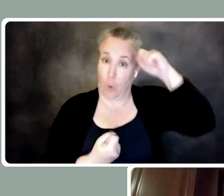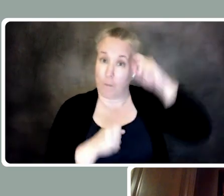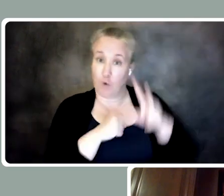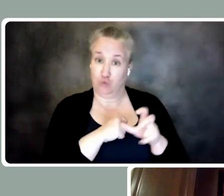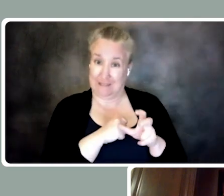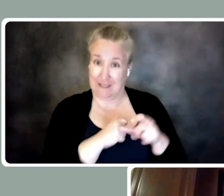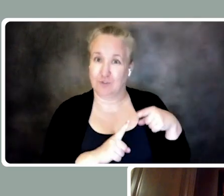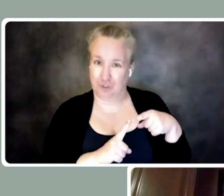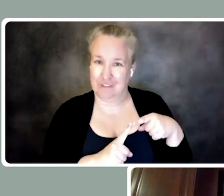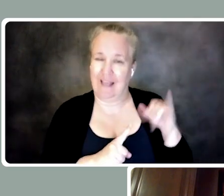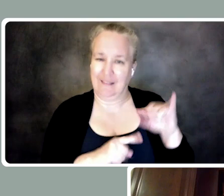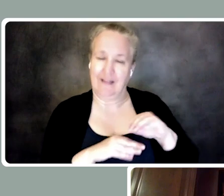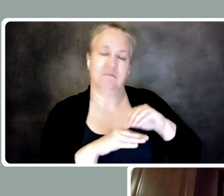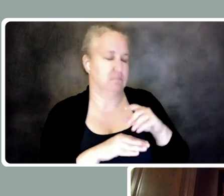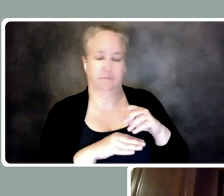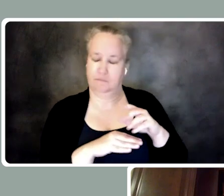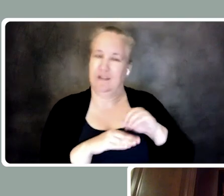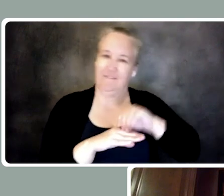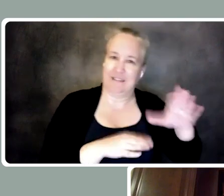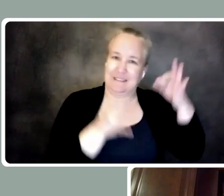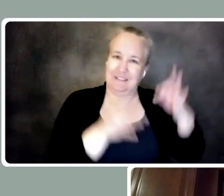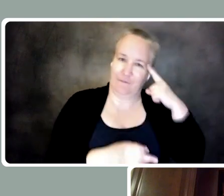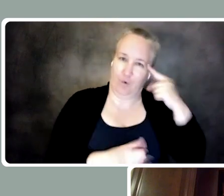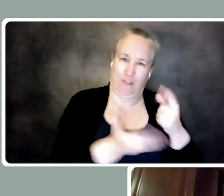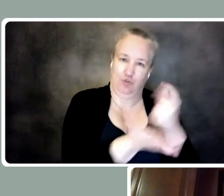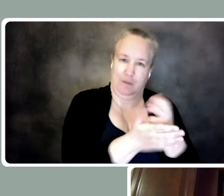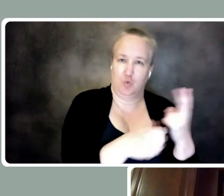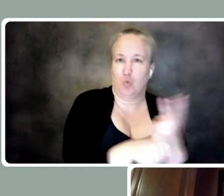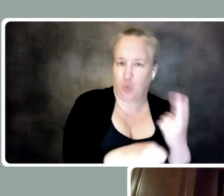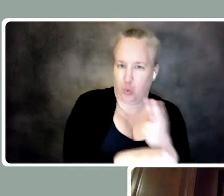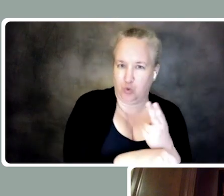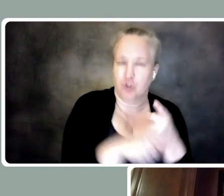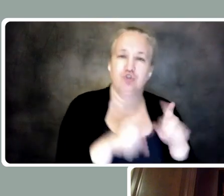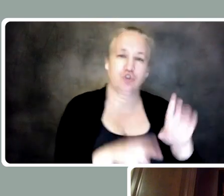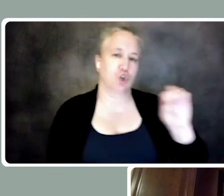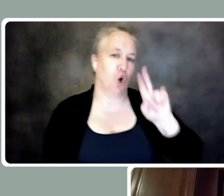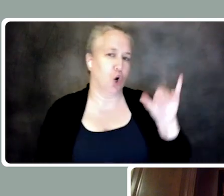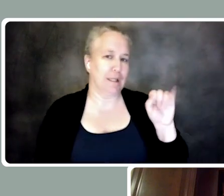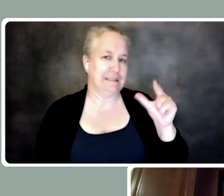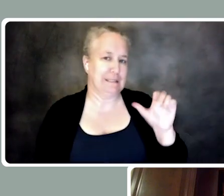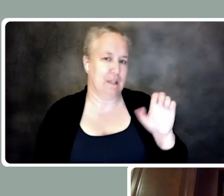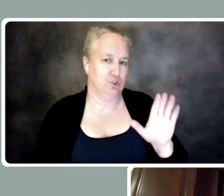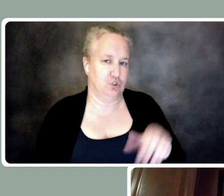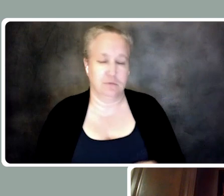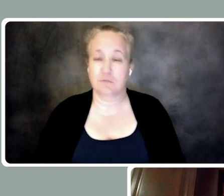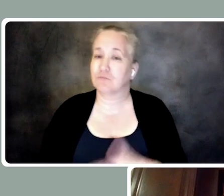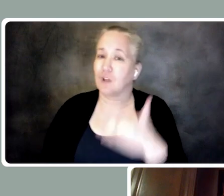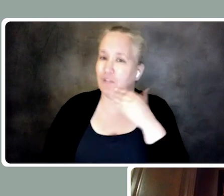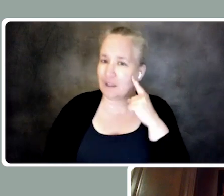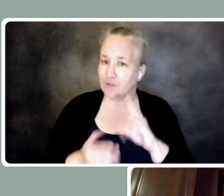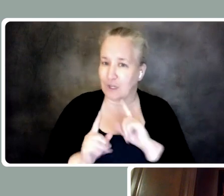really decides the treatment paradigm in the early stage setting. Thank you for speaking to